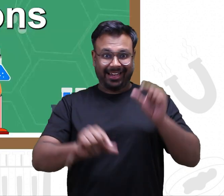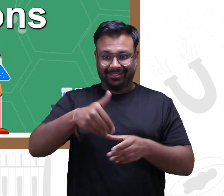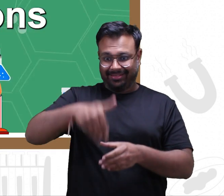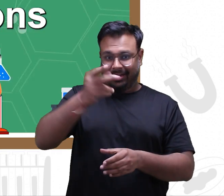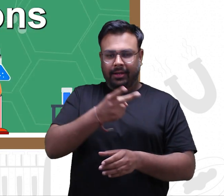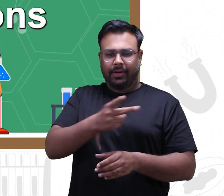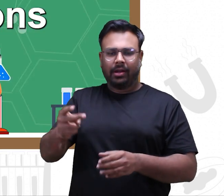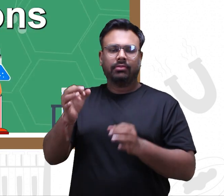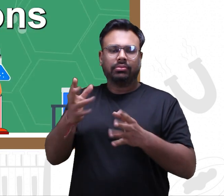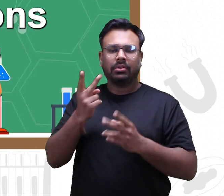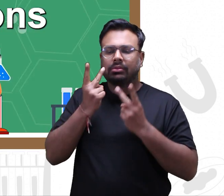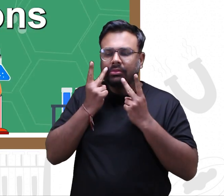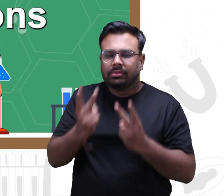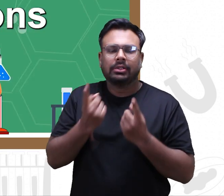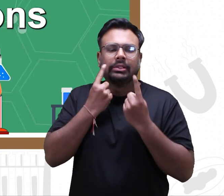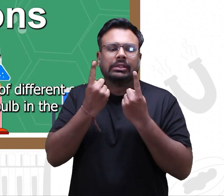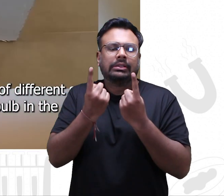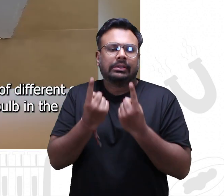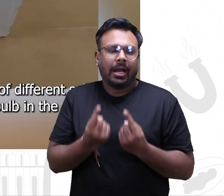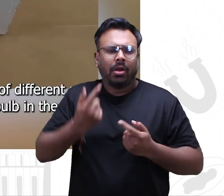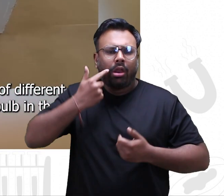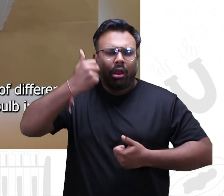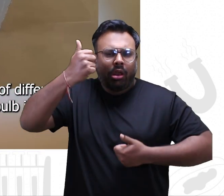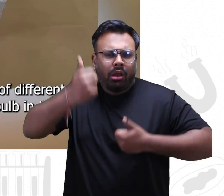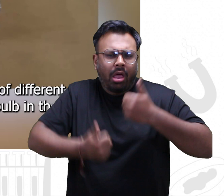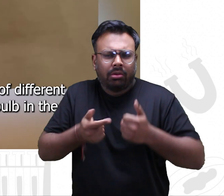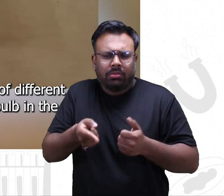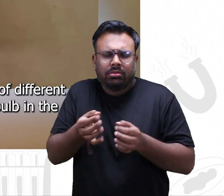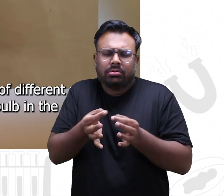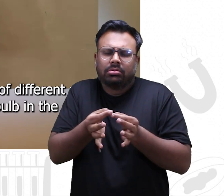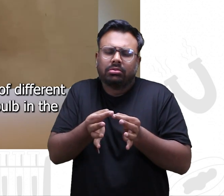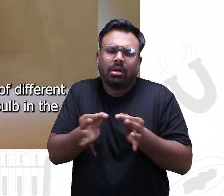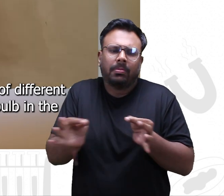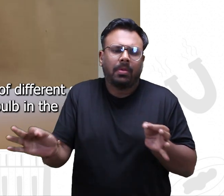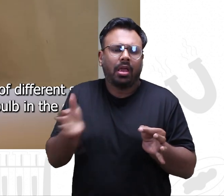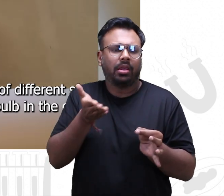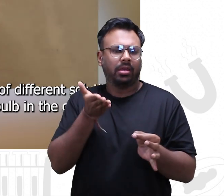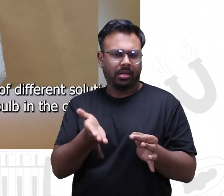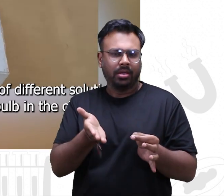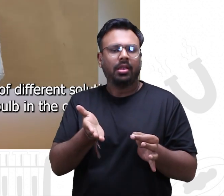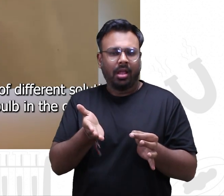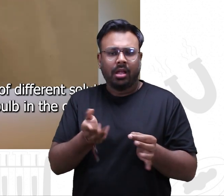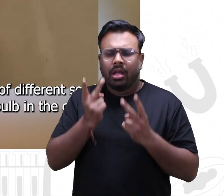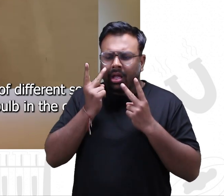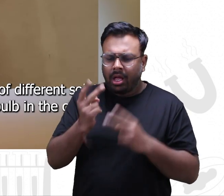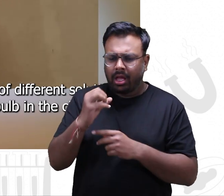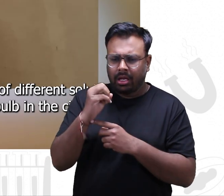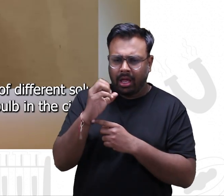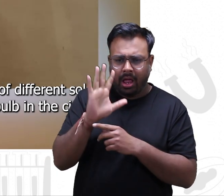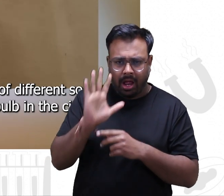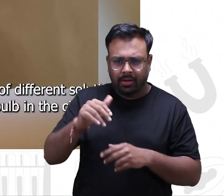Electrical conductivity of different solutions. In this experiment, we have to observe the electrical conductivity of